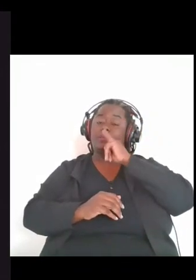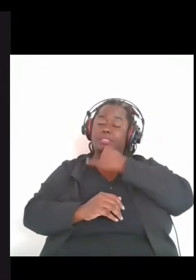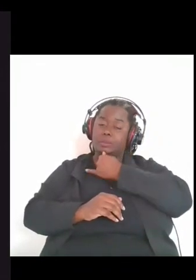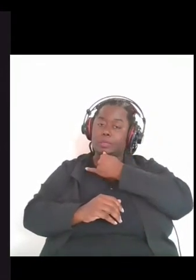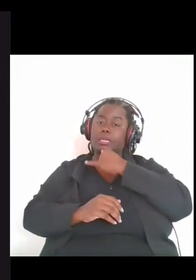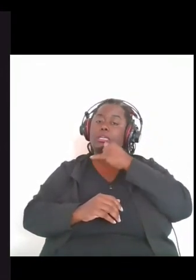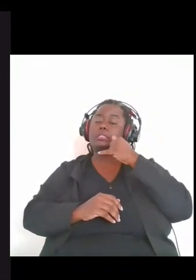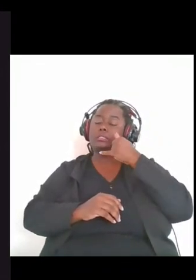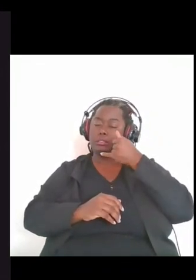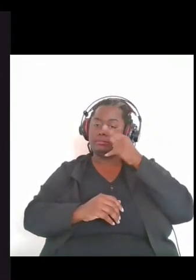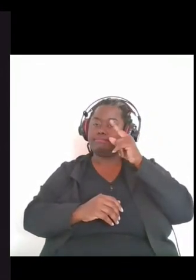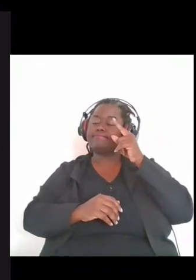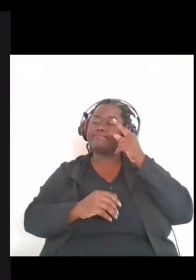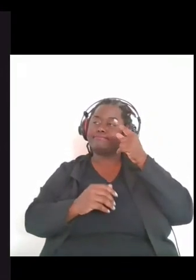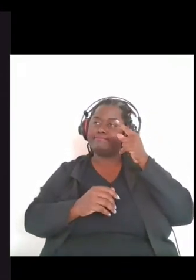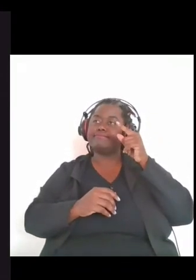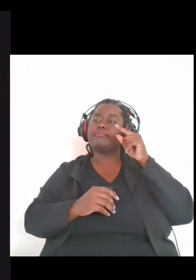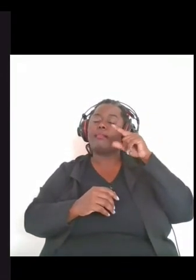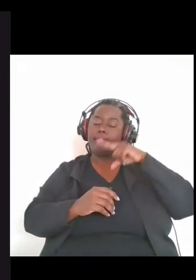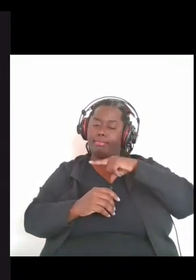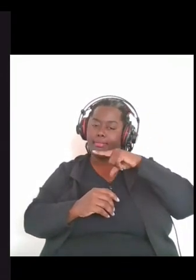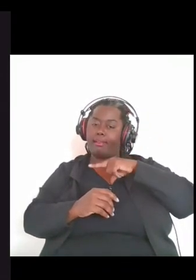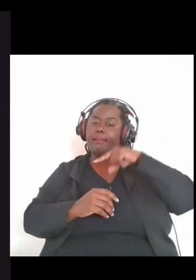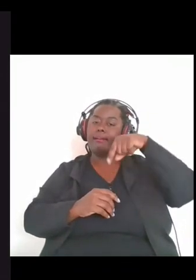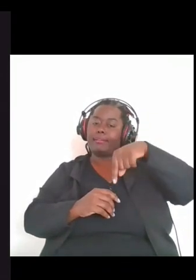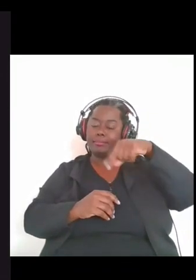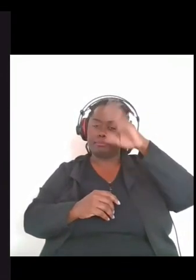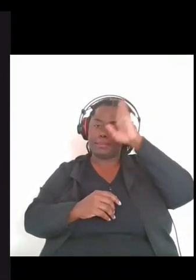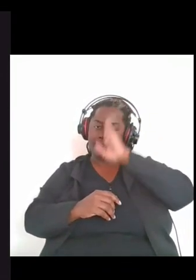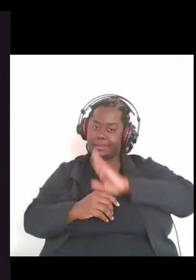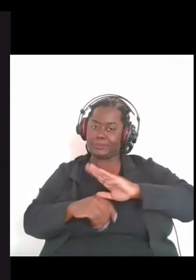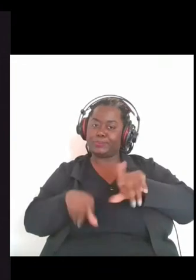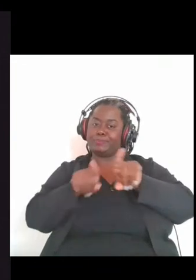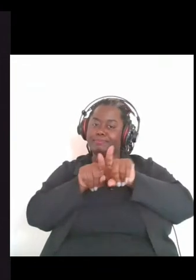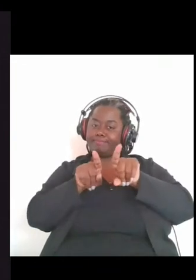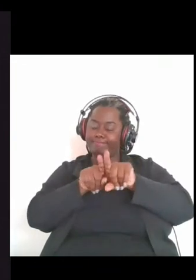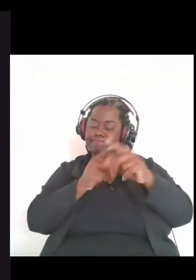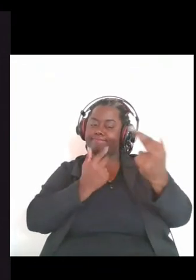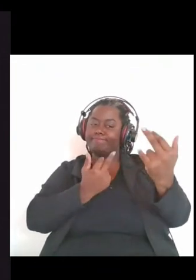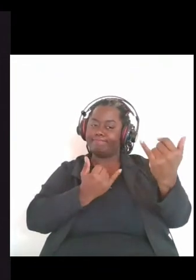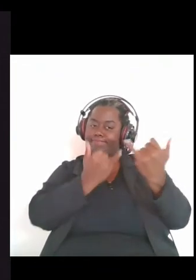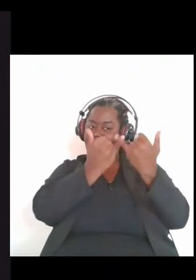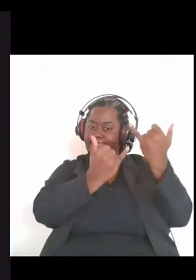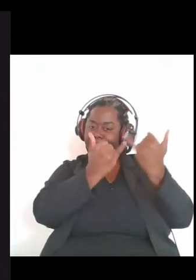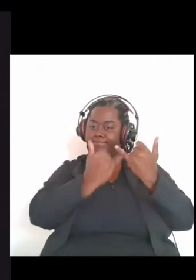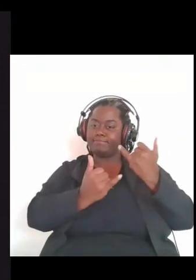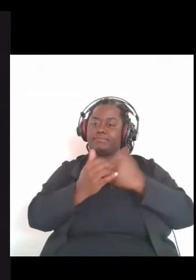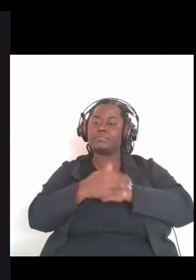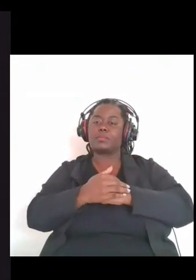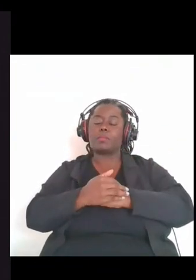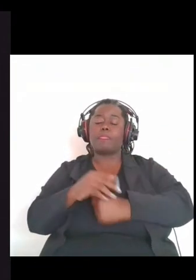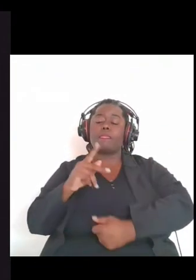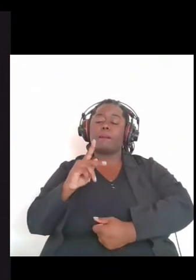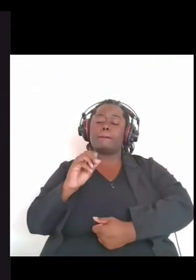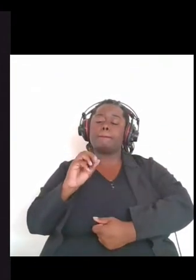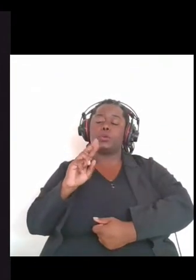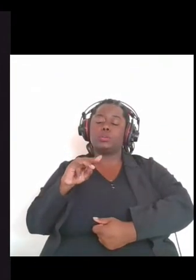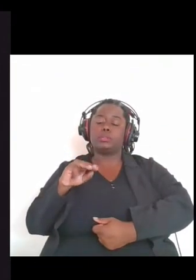unfortunately this is also true in Brazil promino